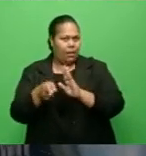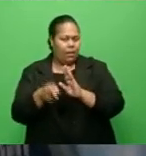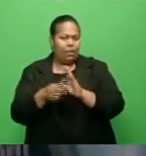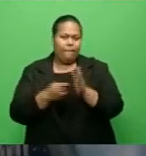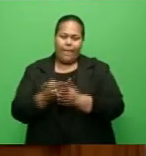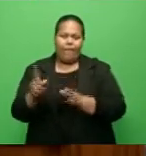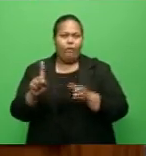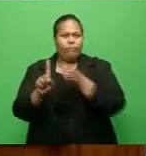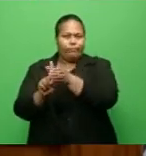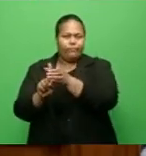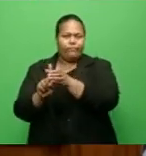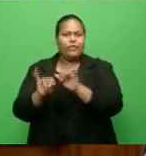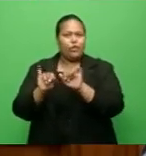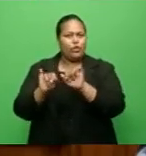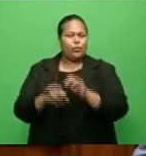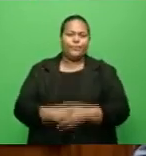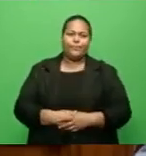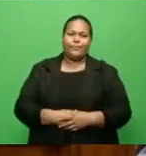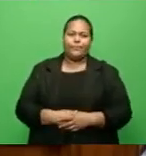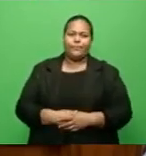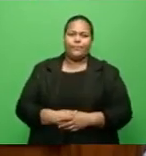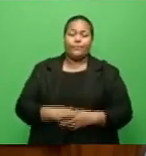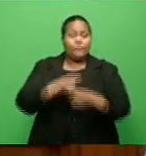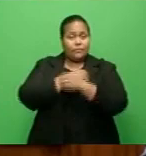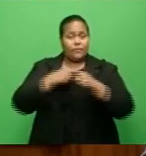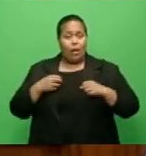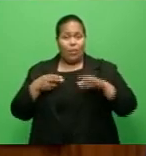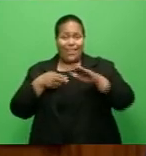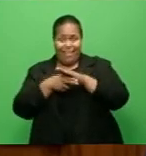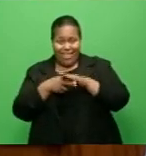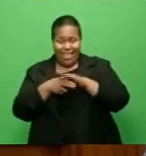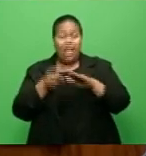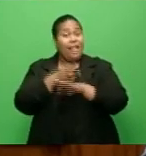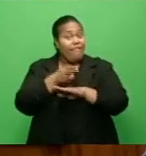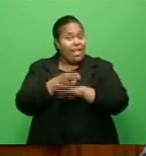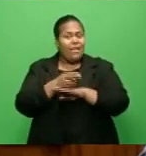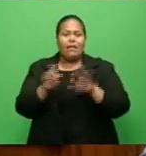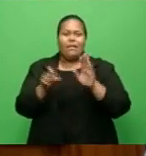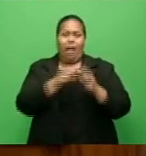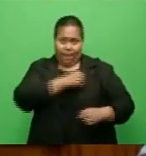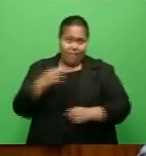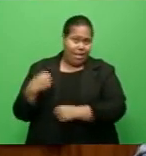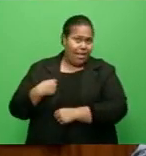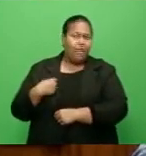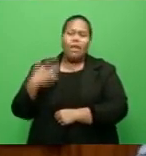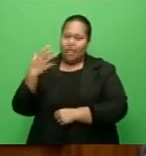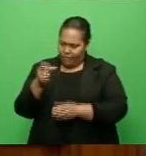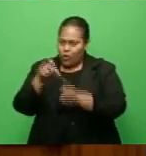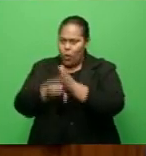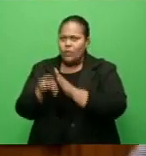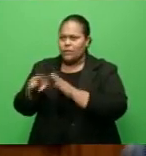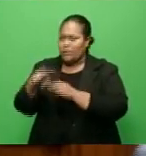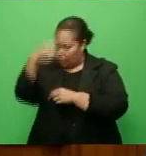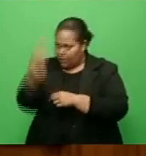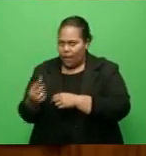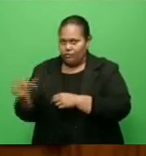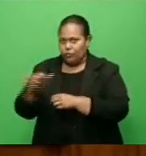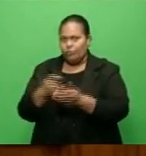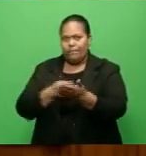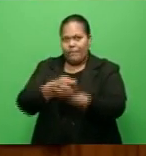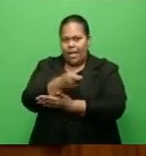measures. Our Navy, our RFMF, etc. bears costs. So we need those costs to be paid by them, not by the